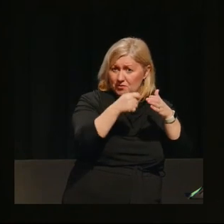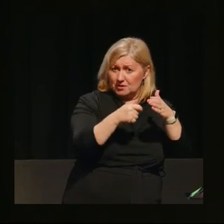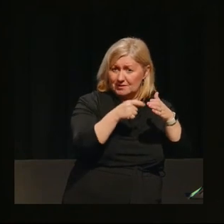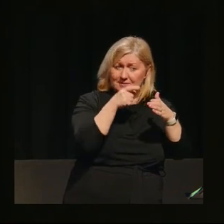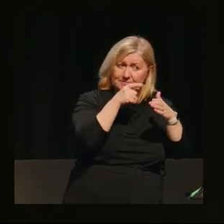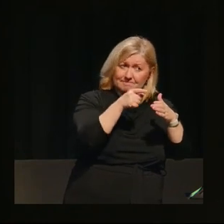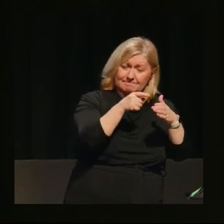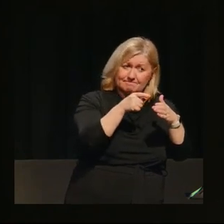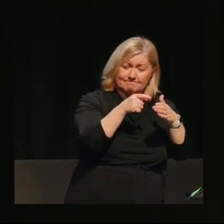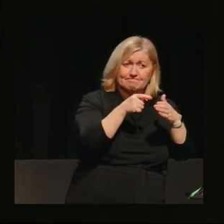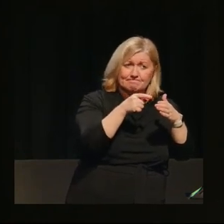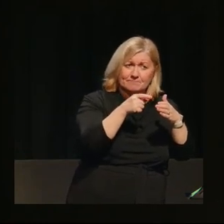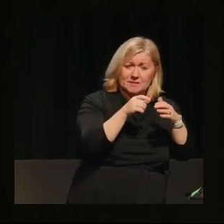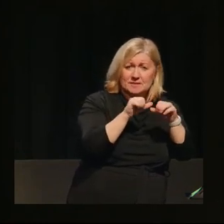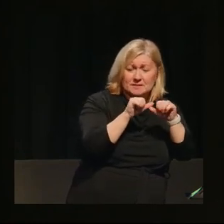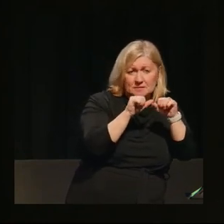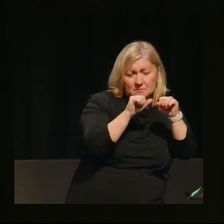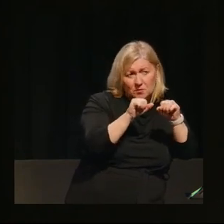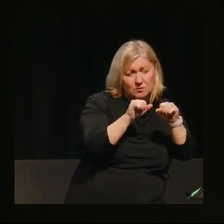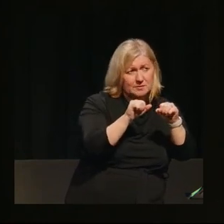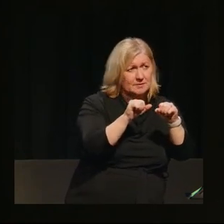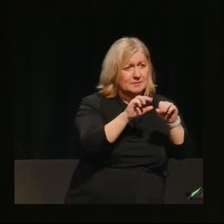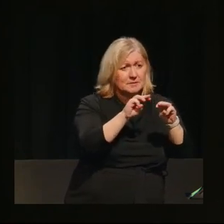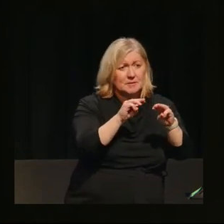lives and stories of the victims of the Holocaust.